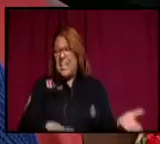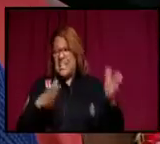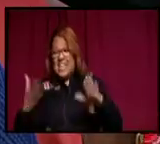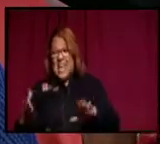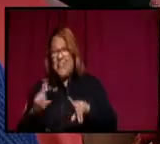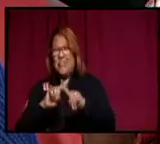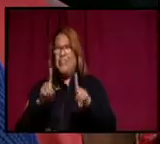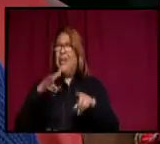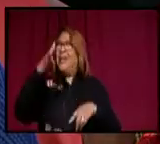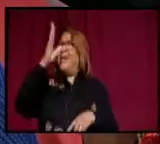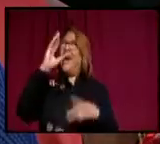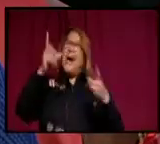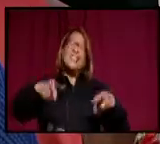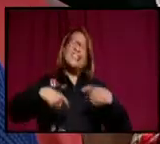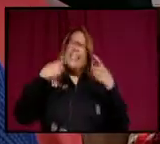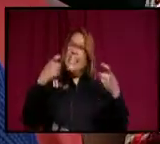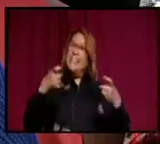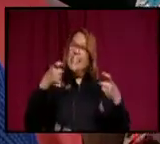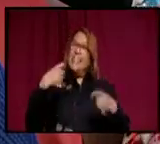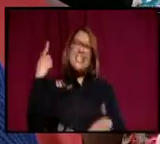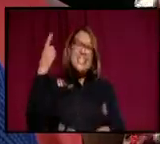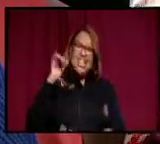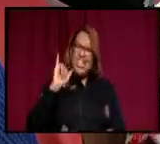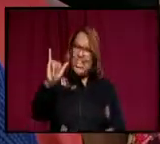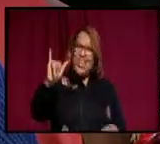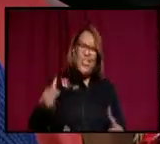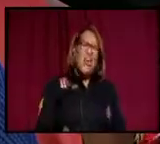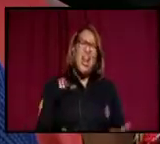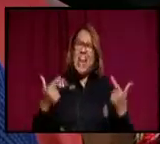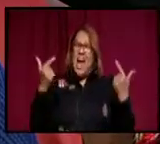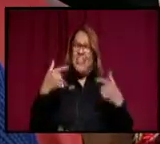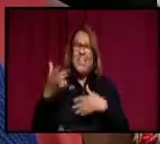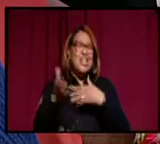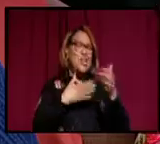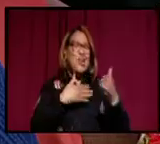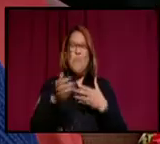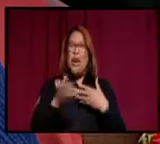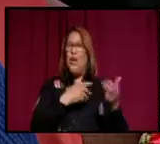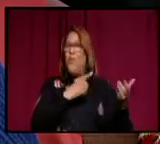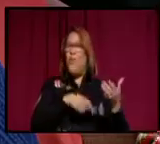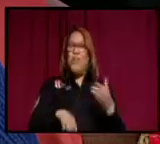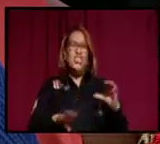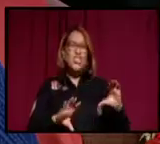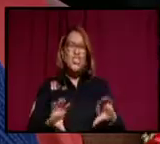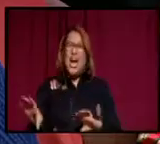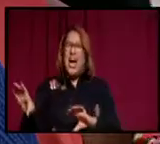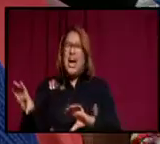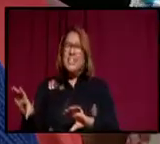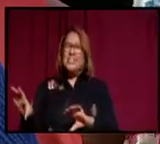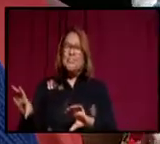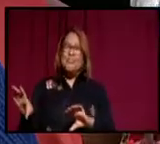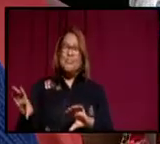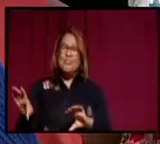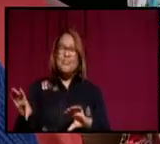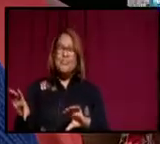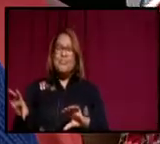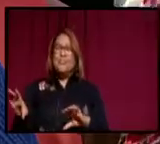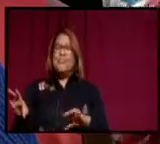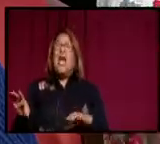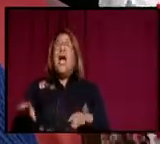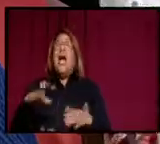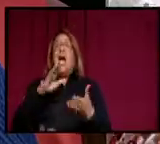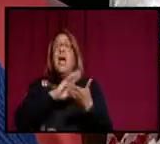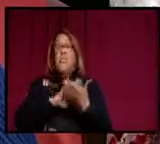is eternal life. I want you to know today that no matter what you've done, if you ask the Lord, as Sister Tanya was saying earlier,